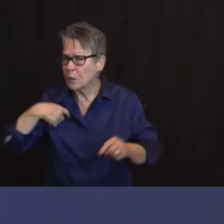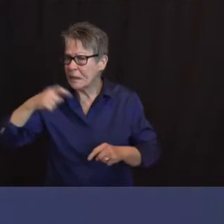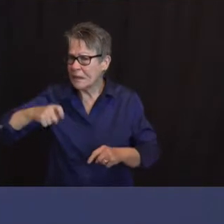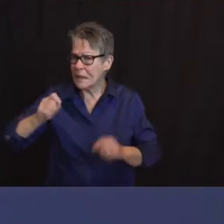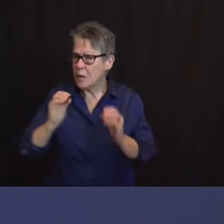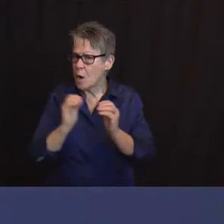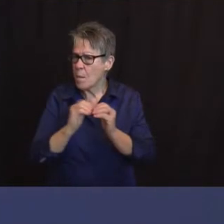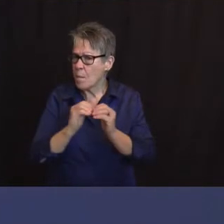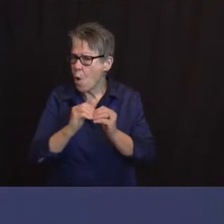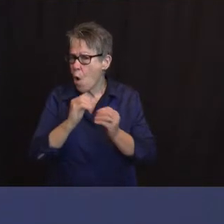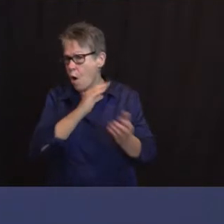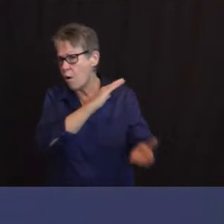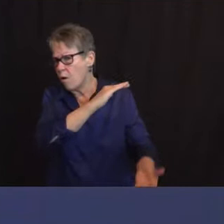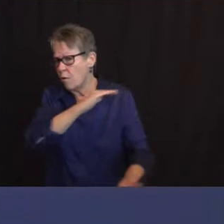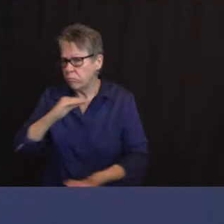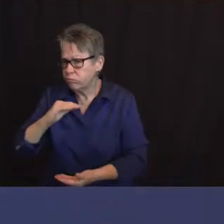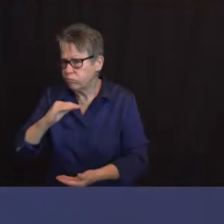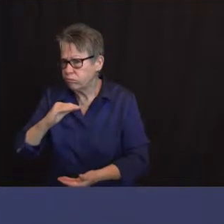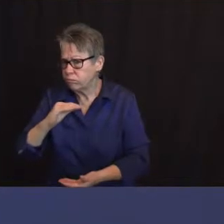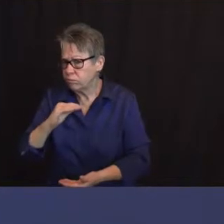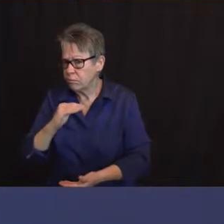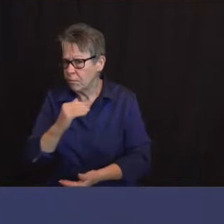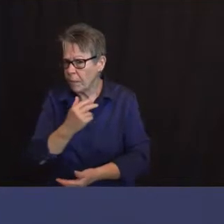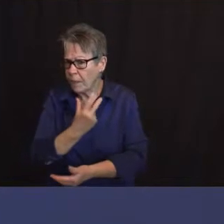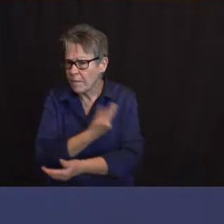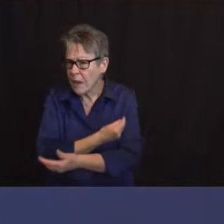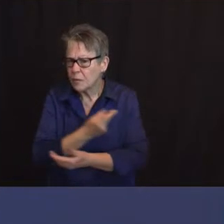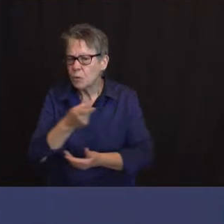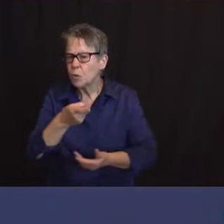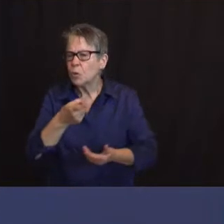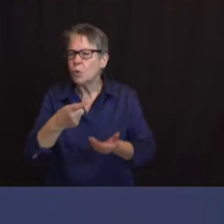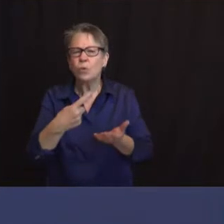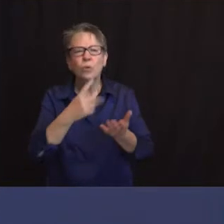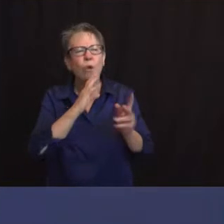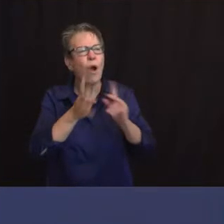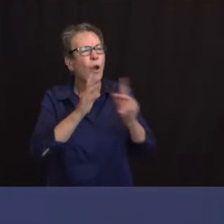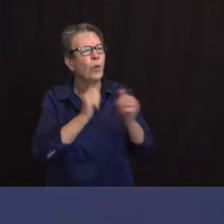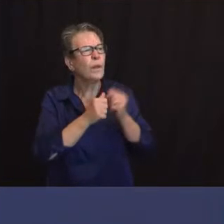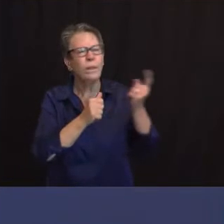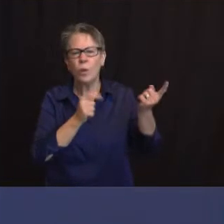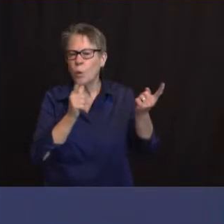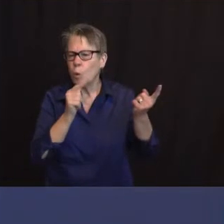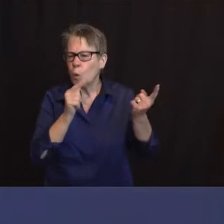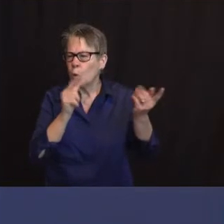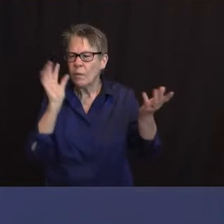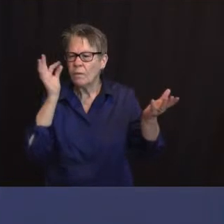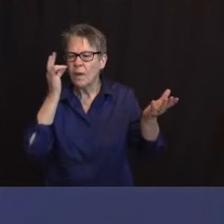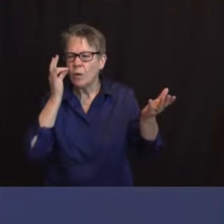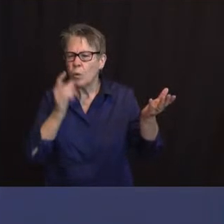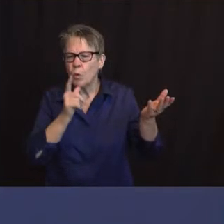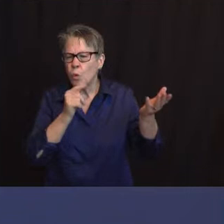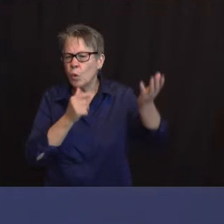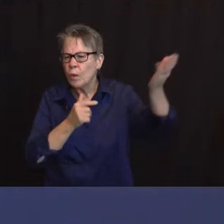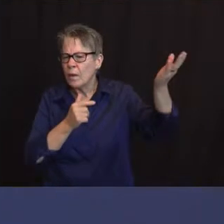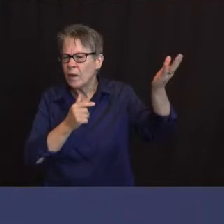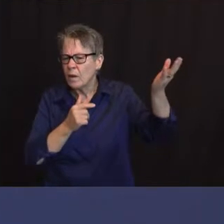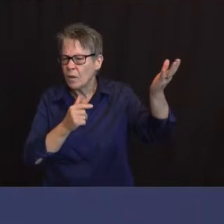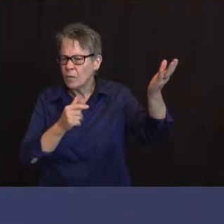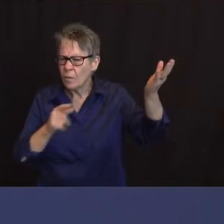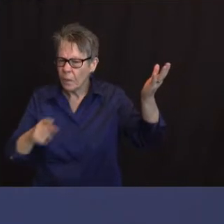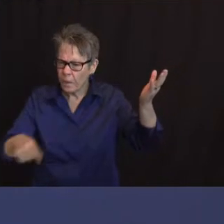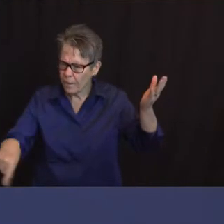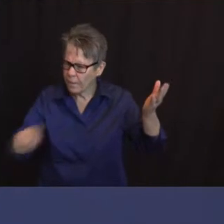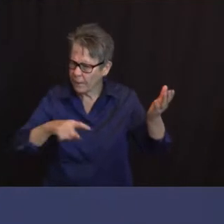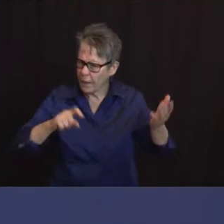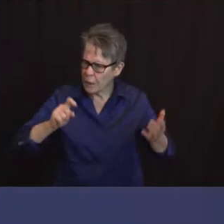their response been? And if not, do you think that's something that you should be considering, that you should be doing? And just one other question about, did you have any data